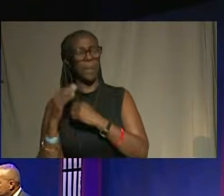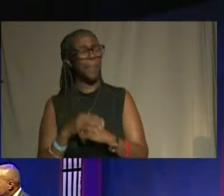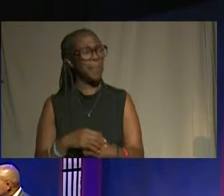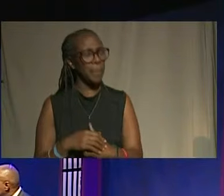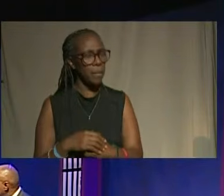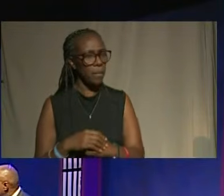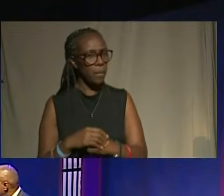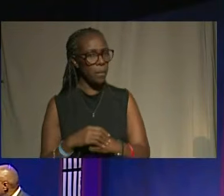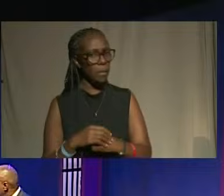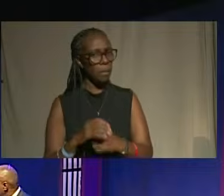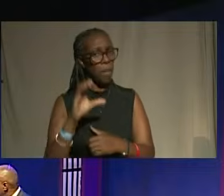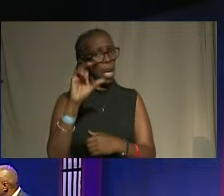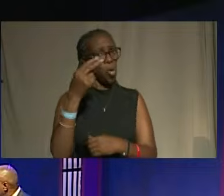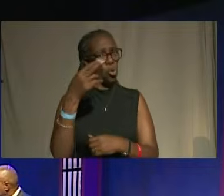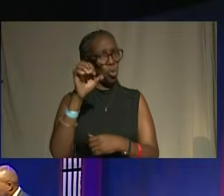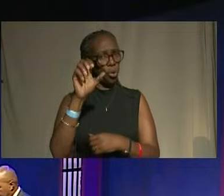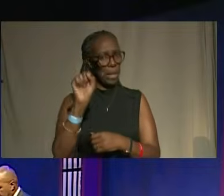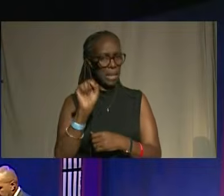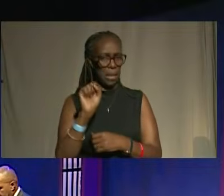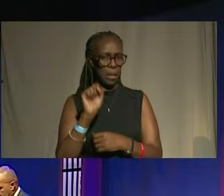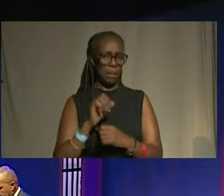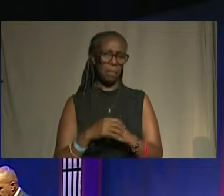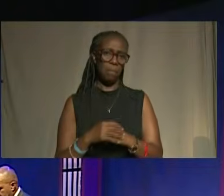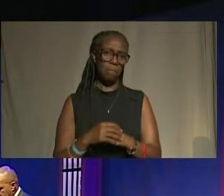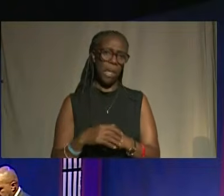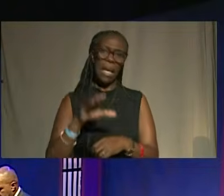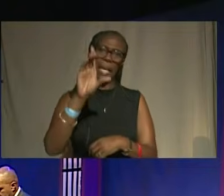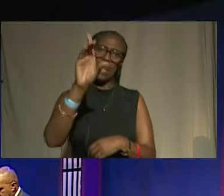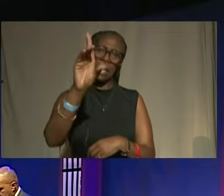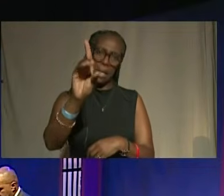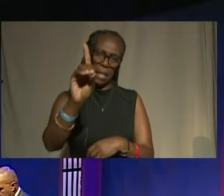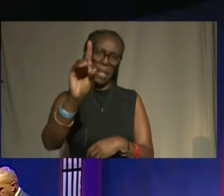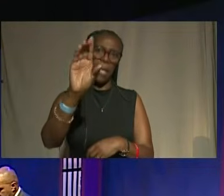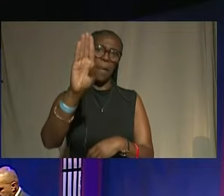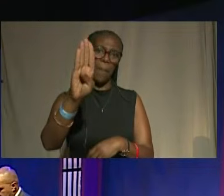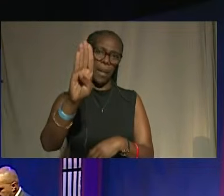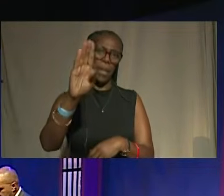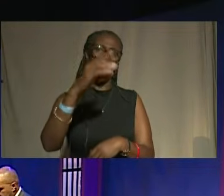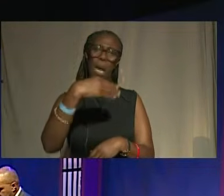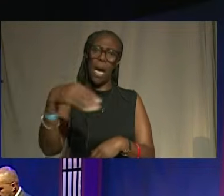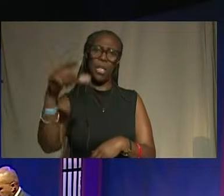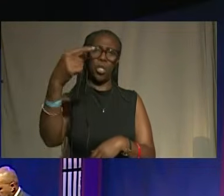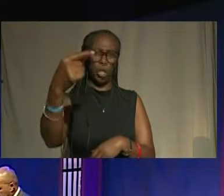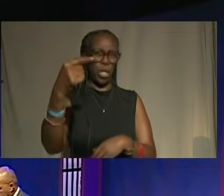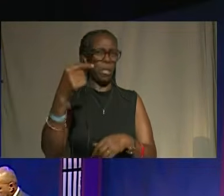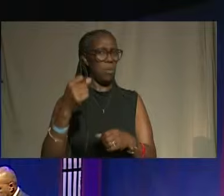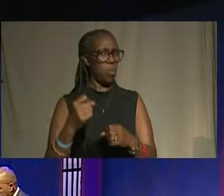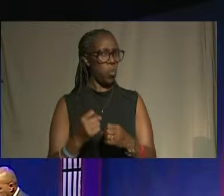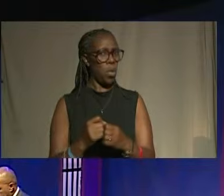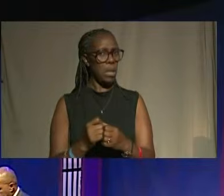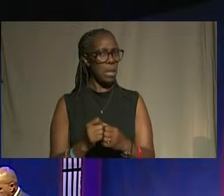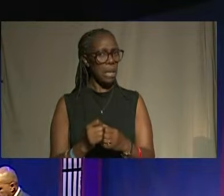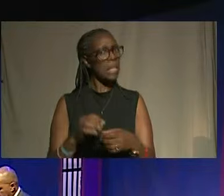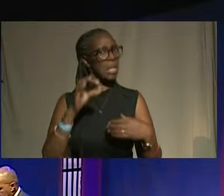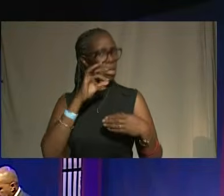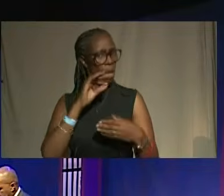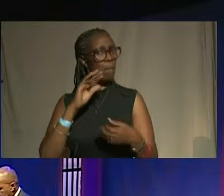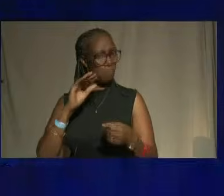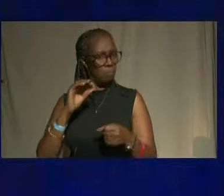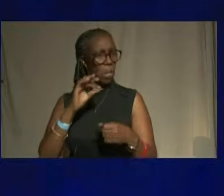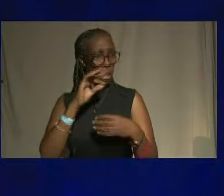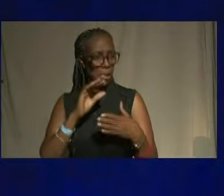you're correct that DBNG was a very successful company. And it was a publicly listed company that